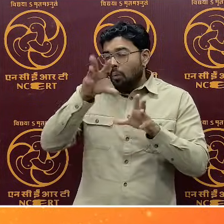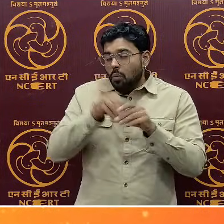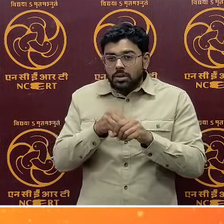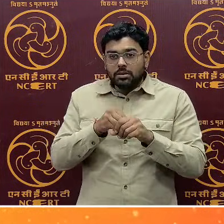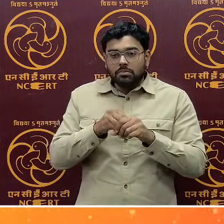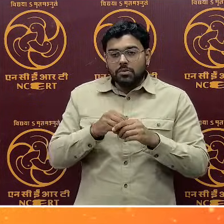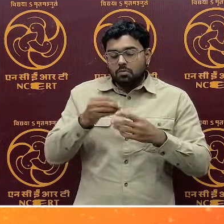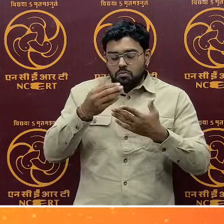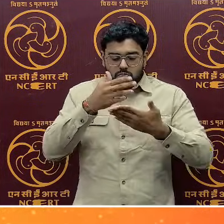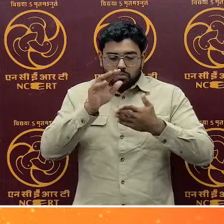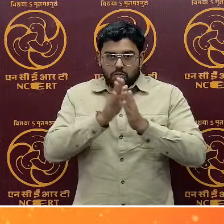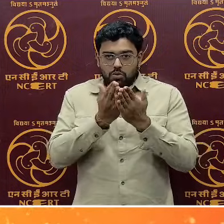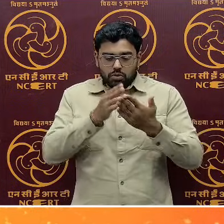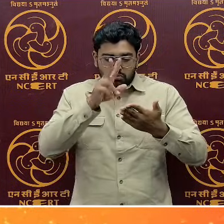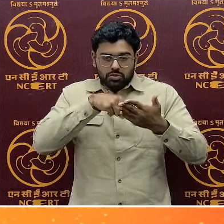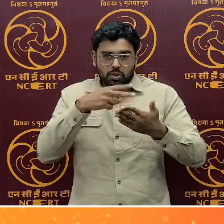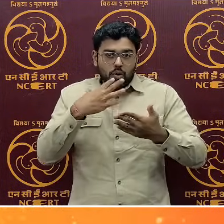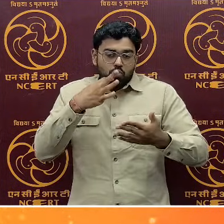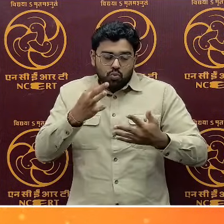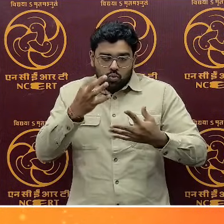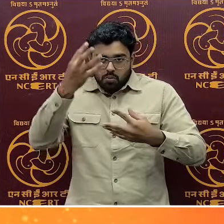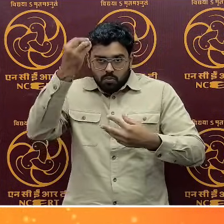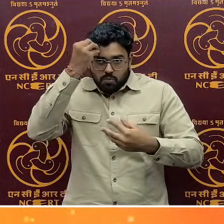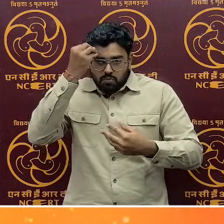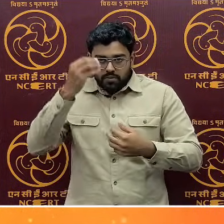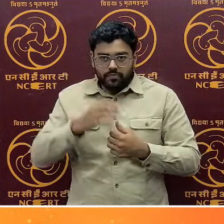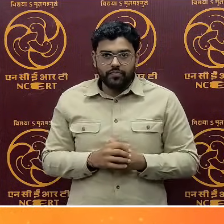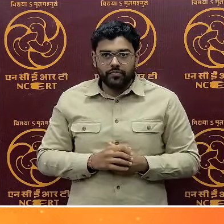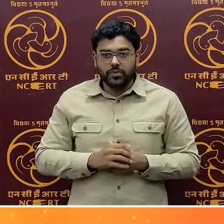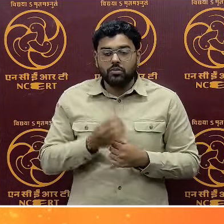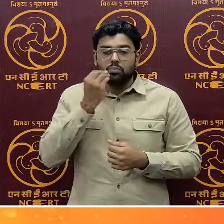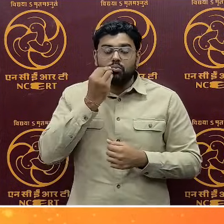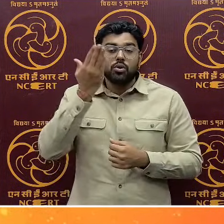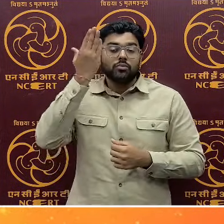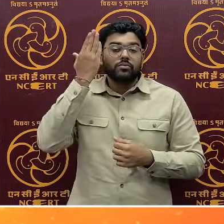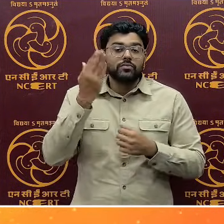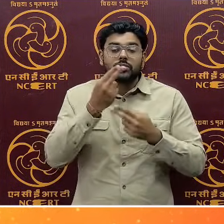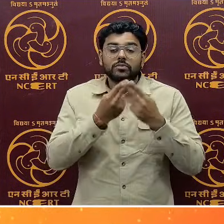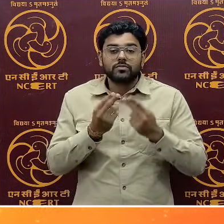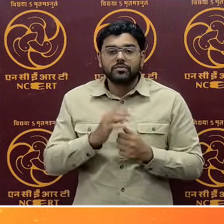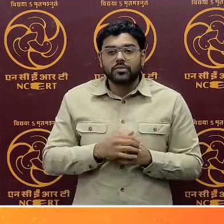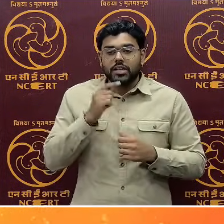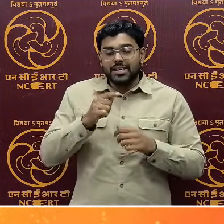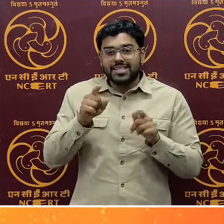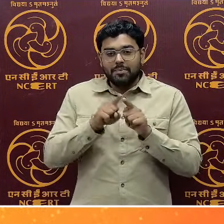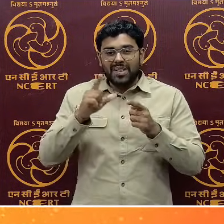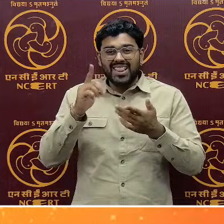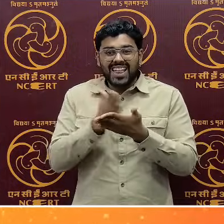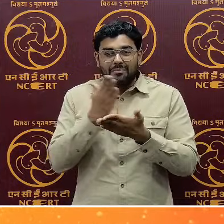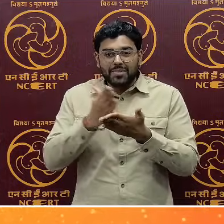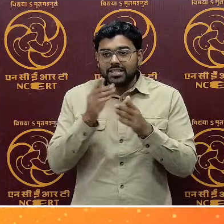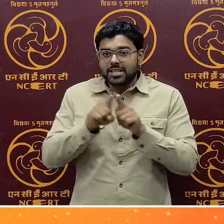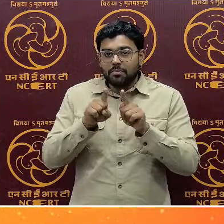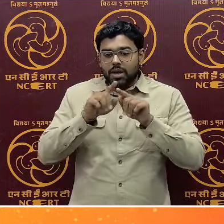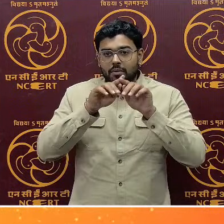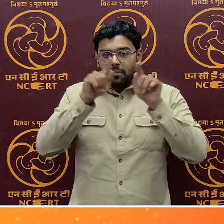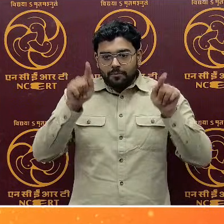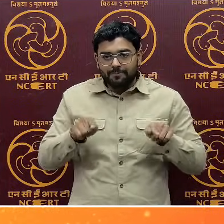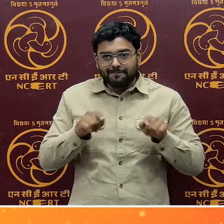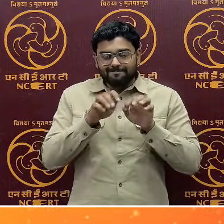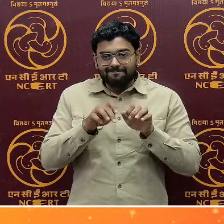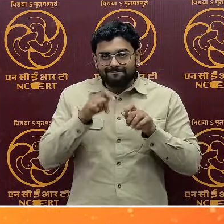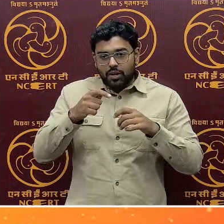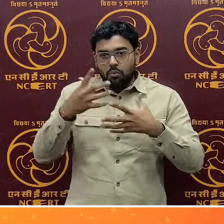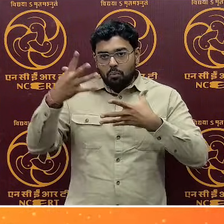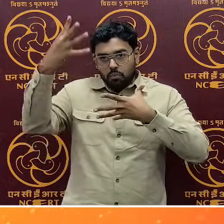he never forgot a fact. His pal said he was like a library and computer rolled into one and